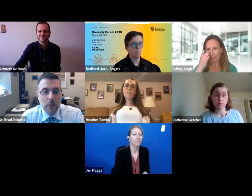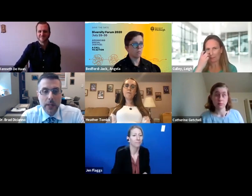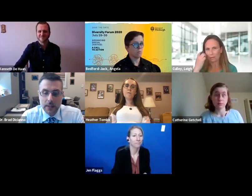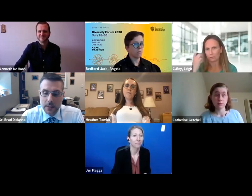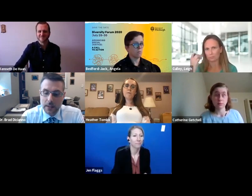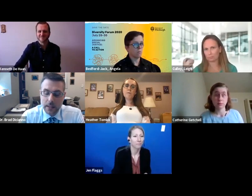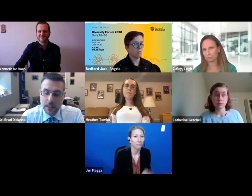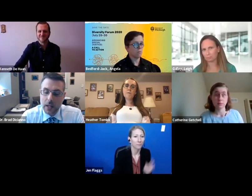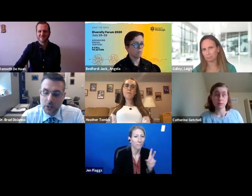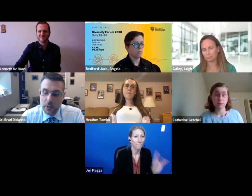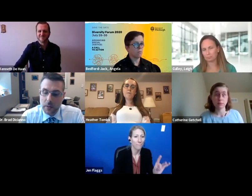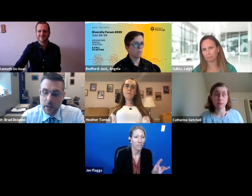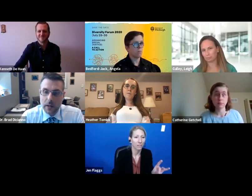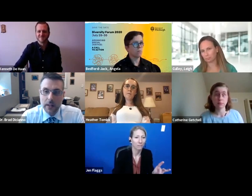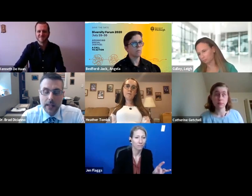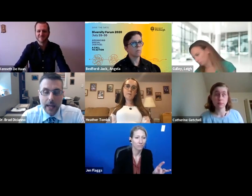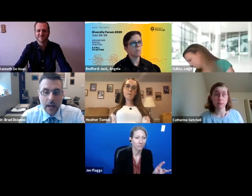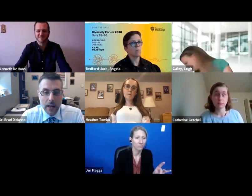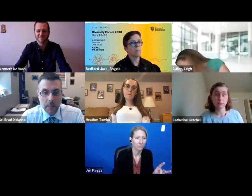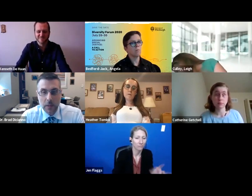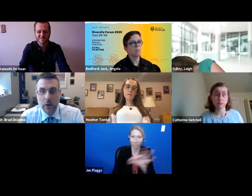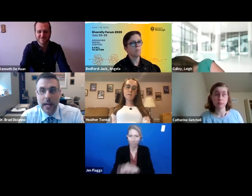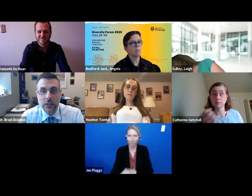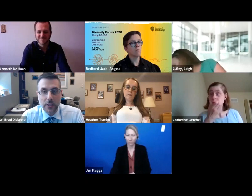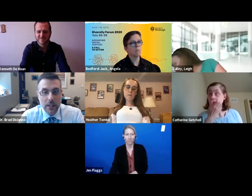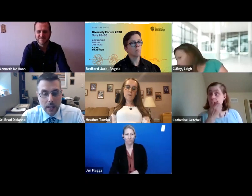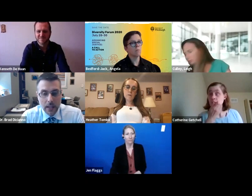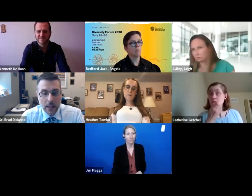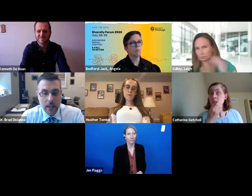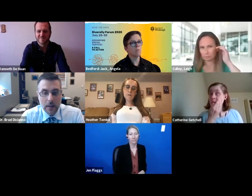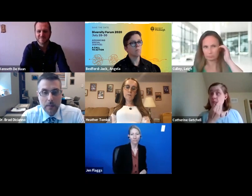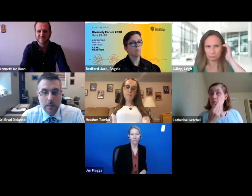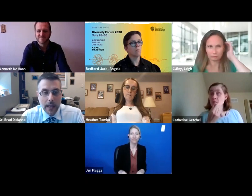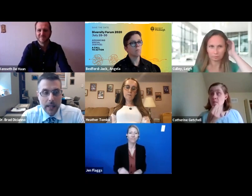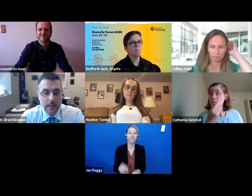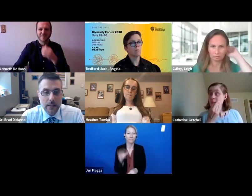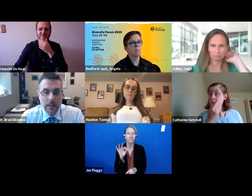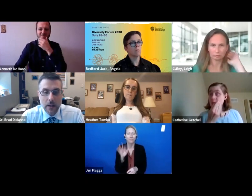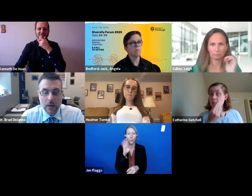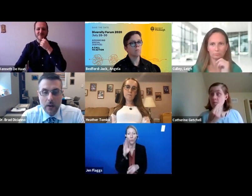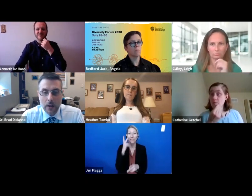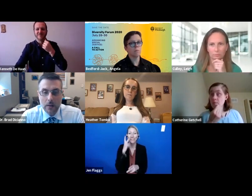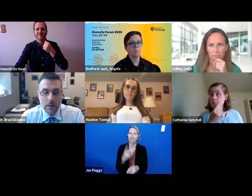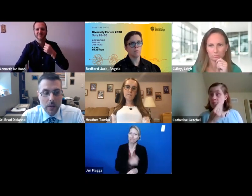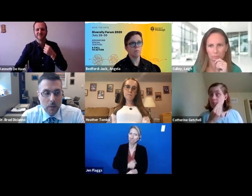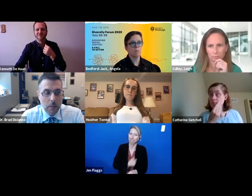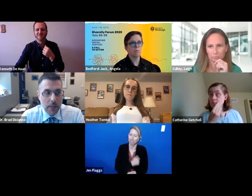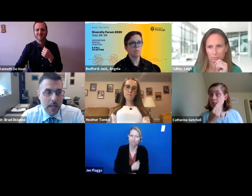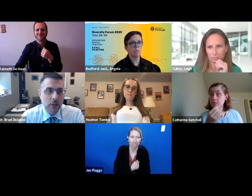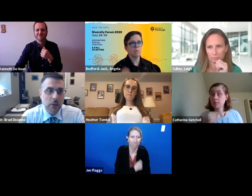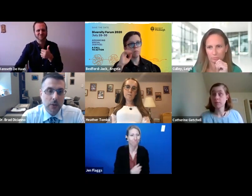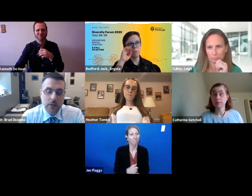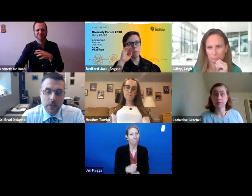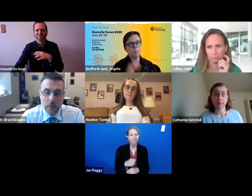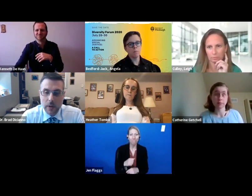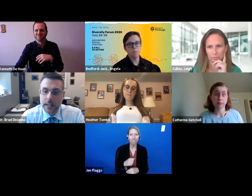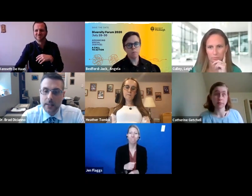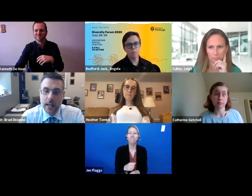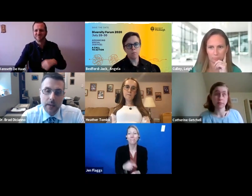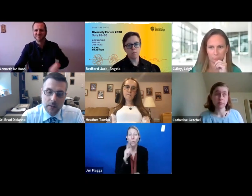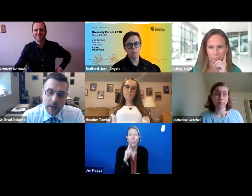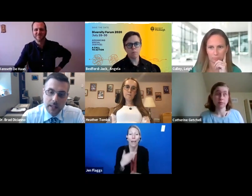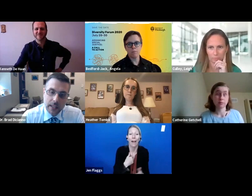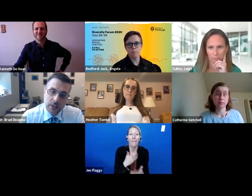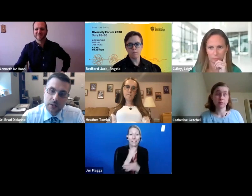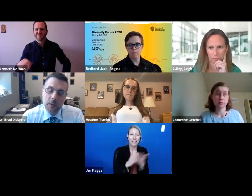in other places in the country where care has been rationed and there are, you know, potential civil rights